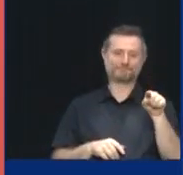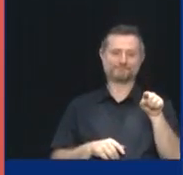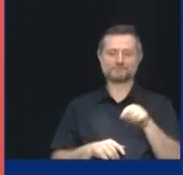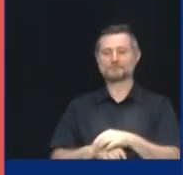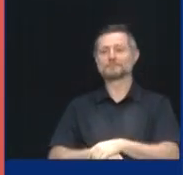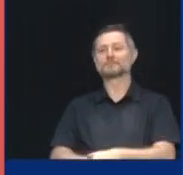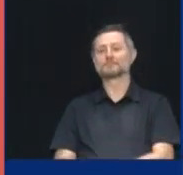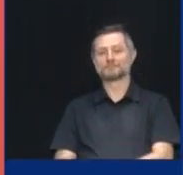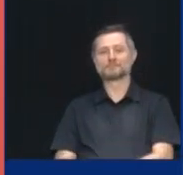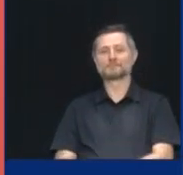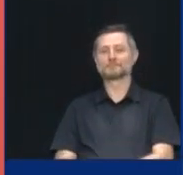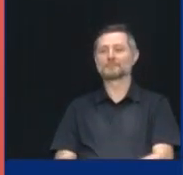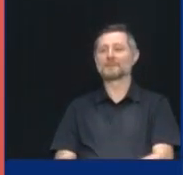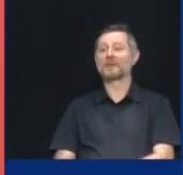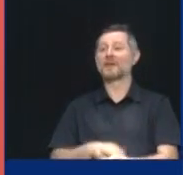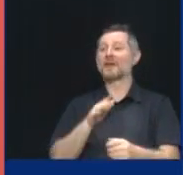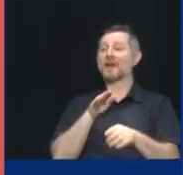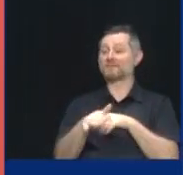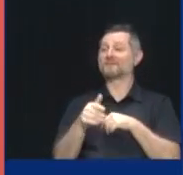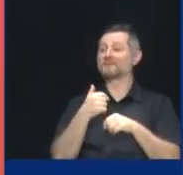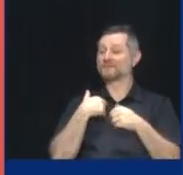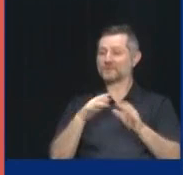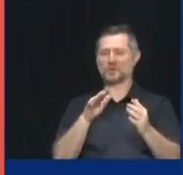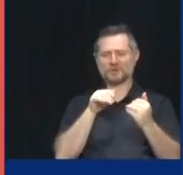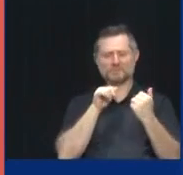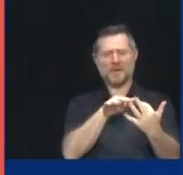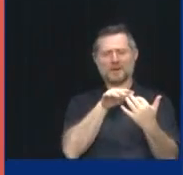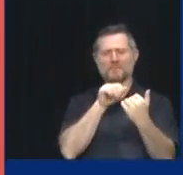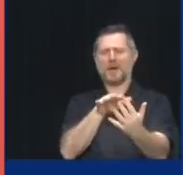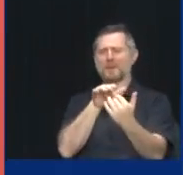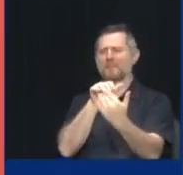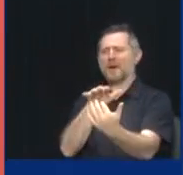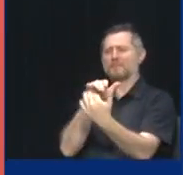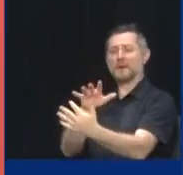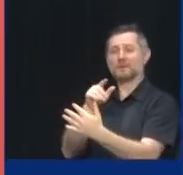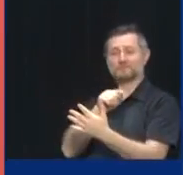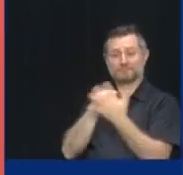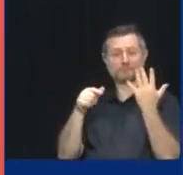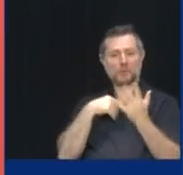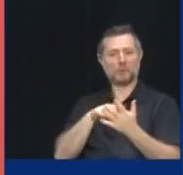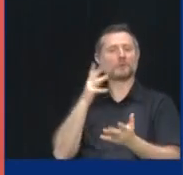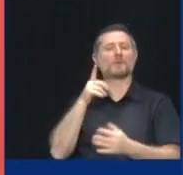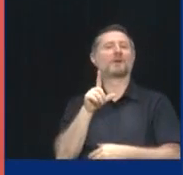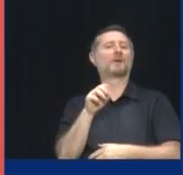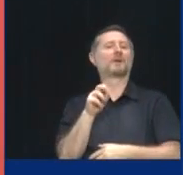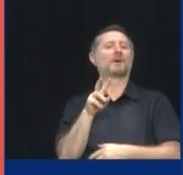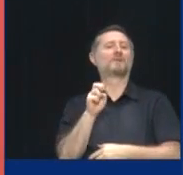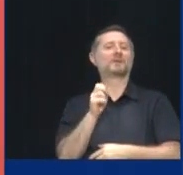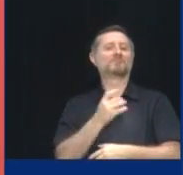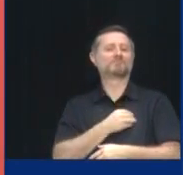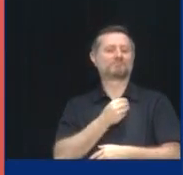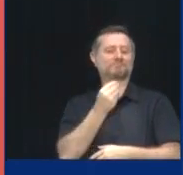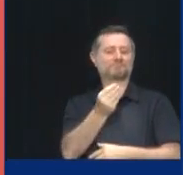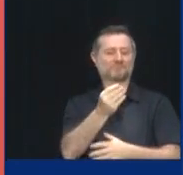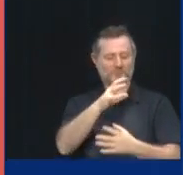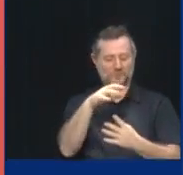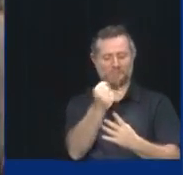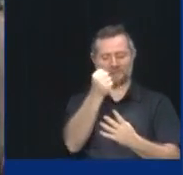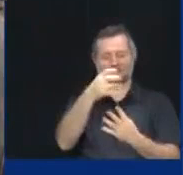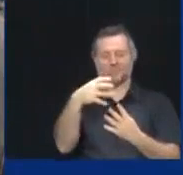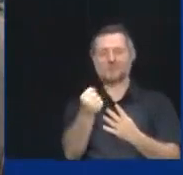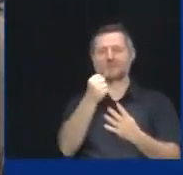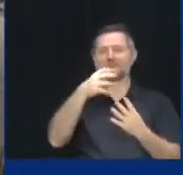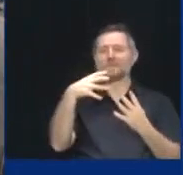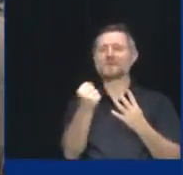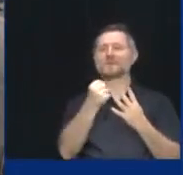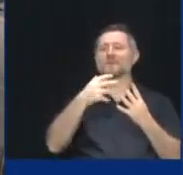And after all these battles, we've learned one thing. Love wins every time.